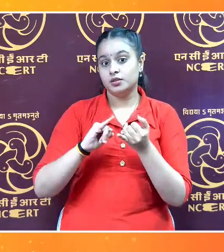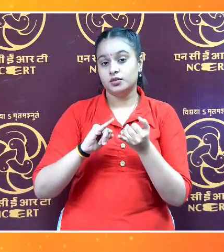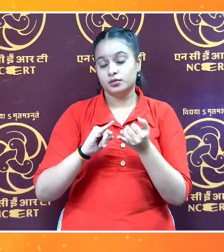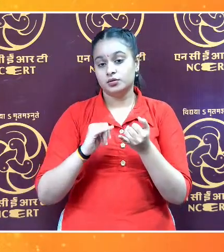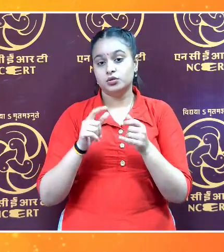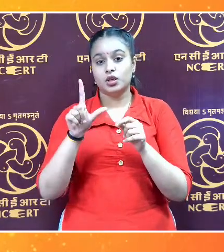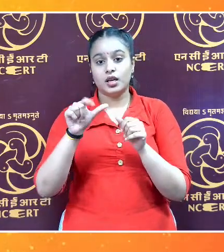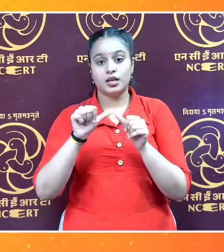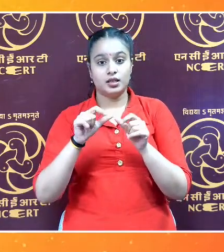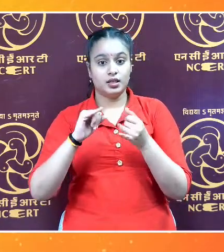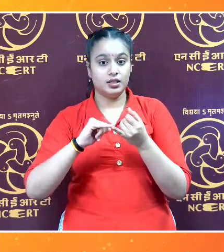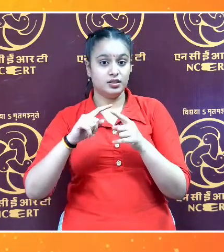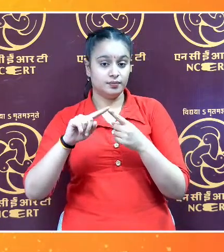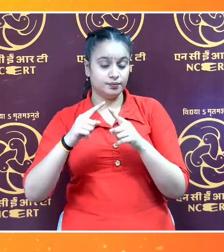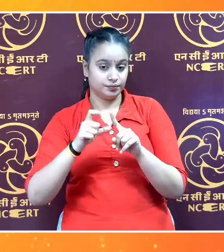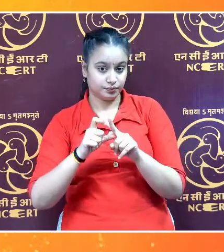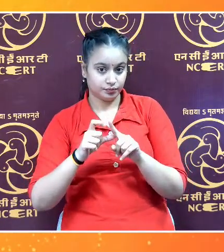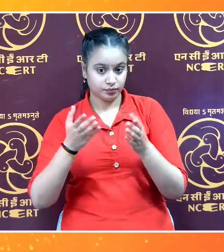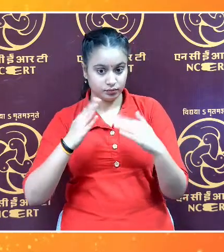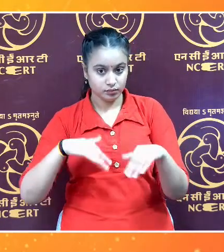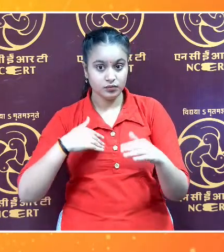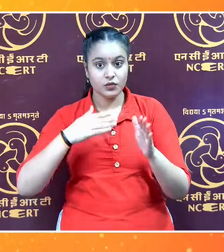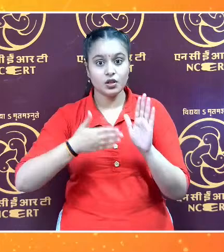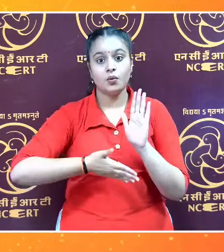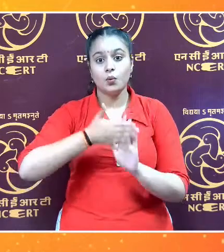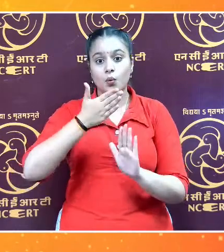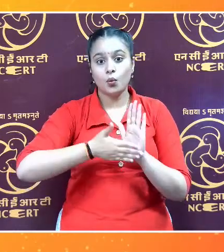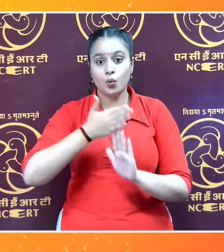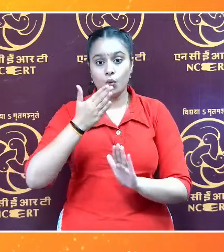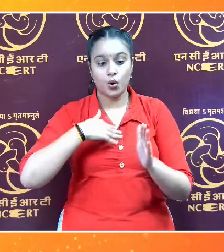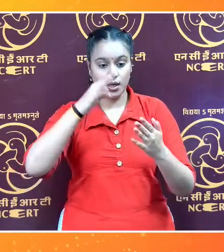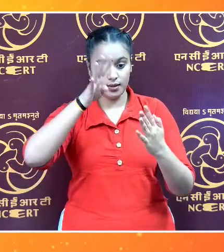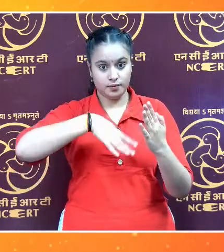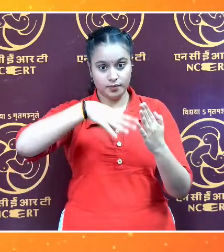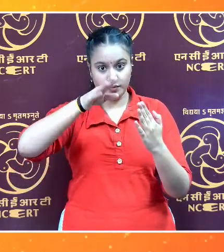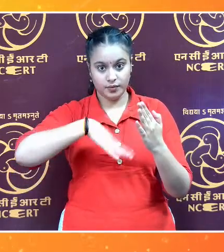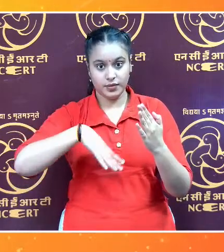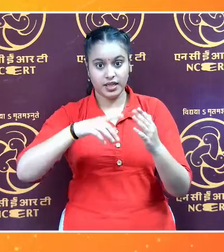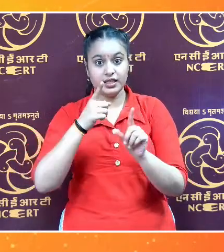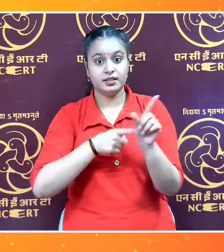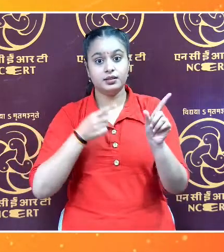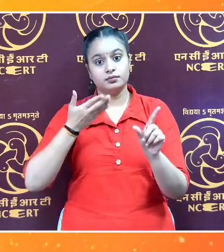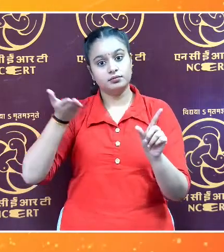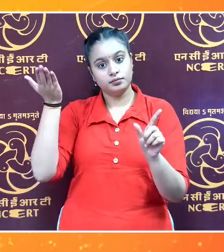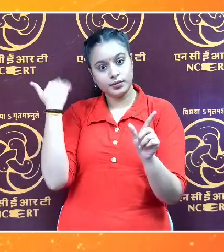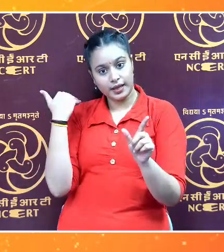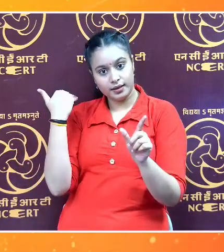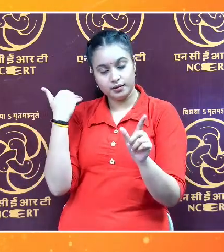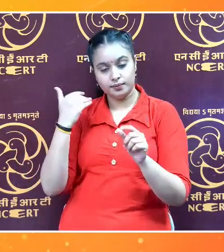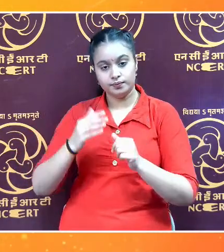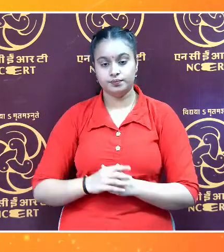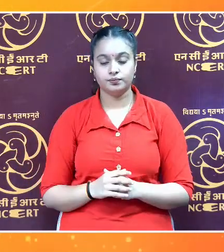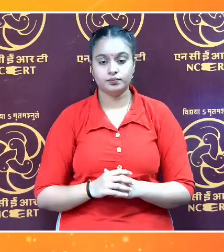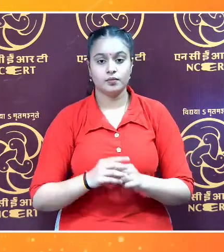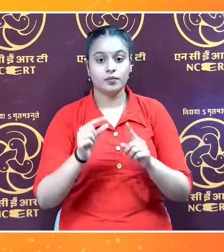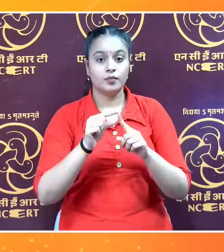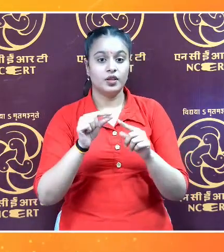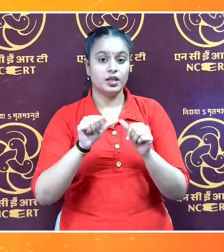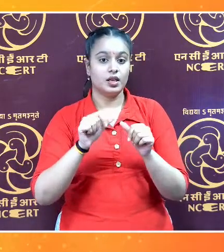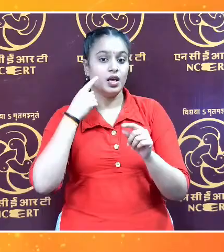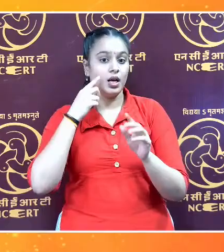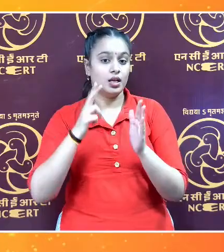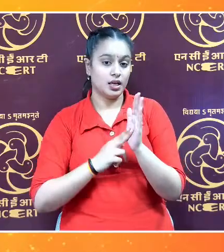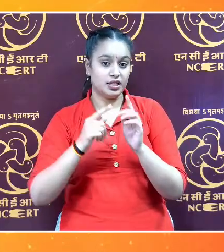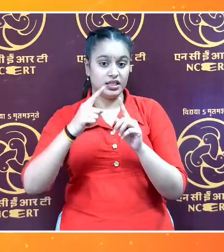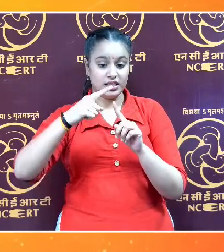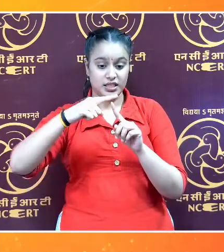Yes. So my father painted this wall last year. So here also you are getting the specifics that he Information.